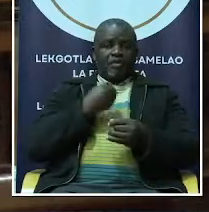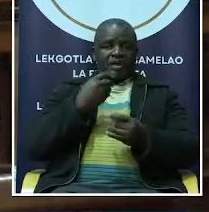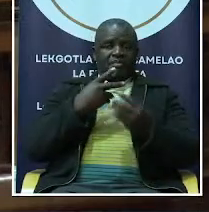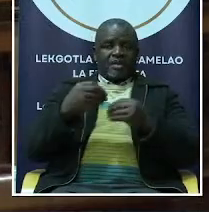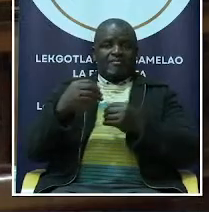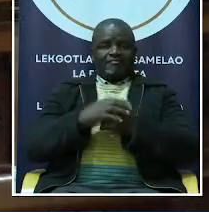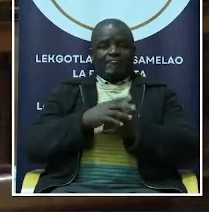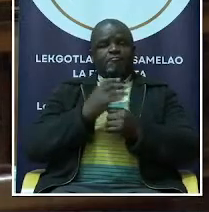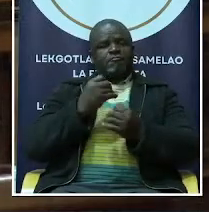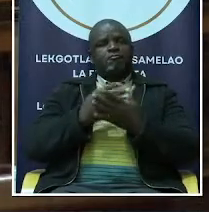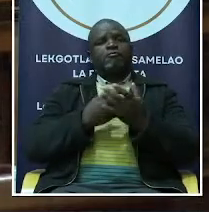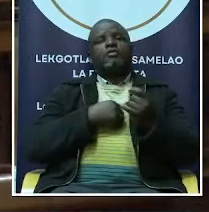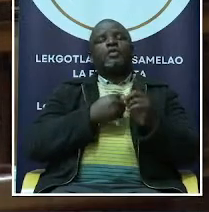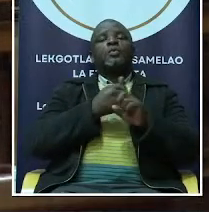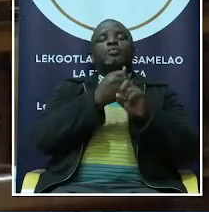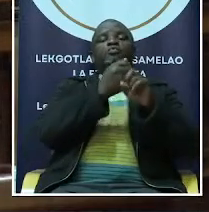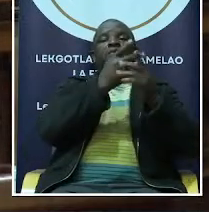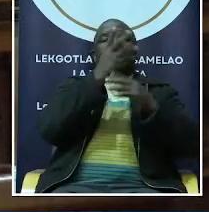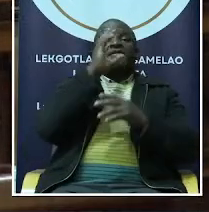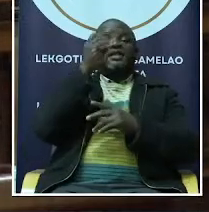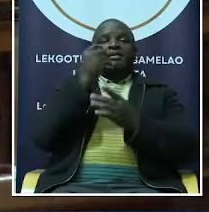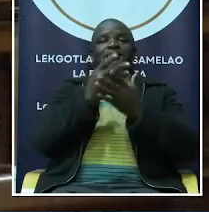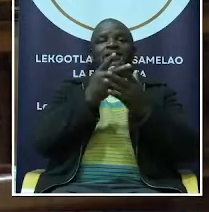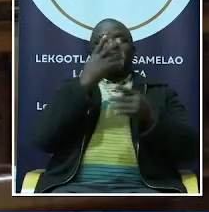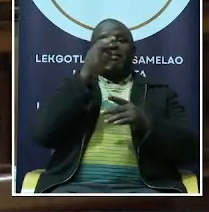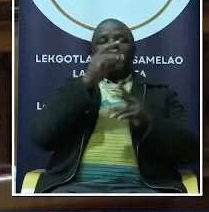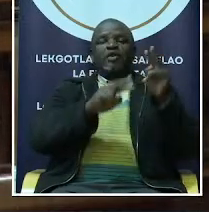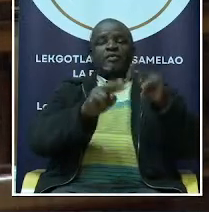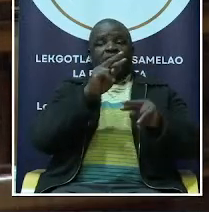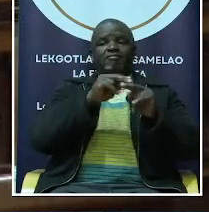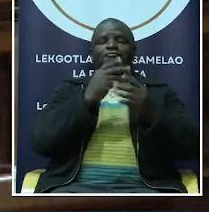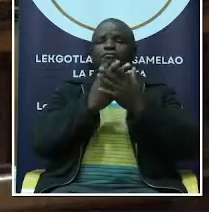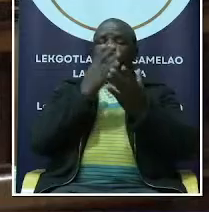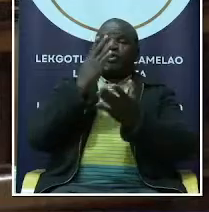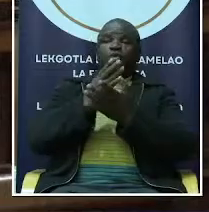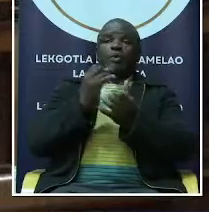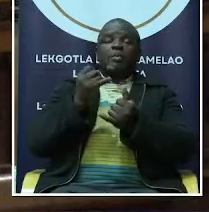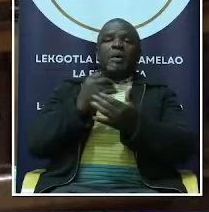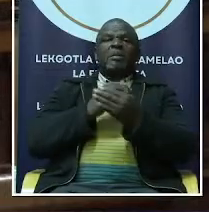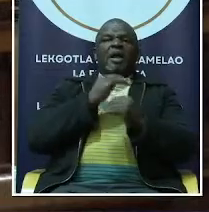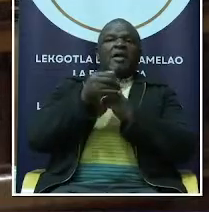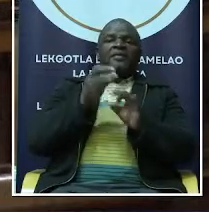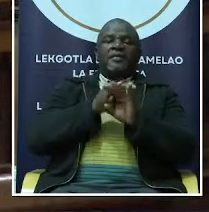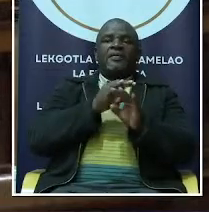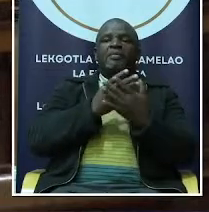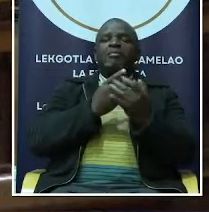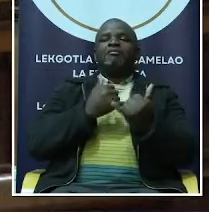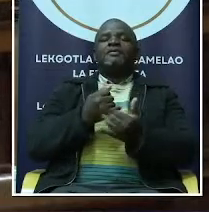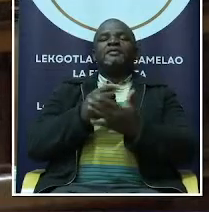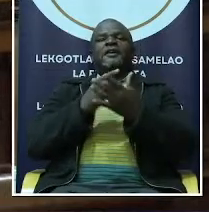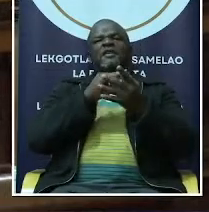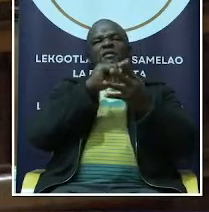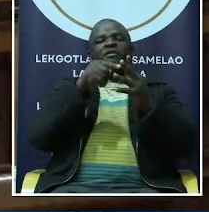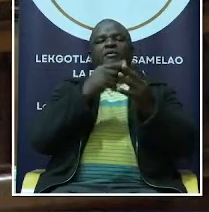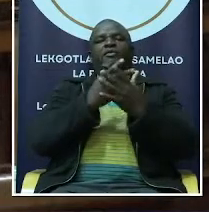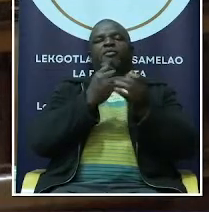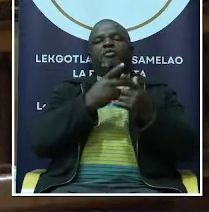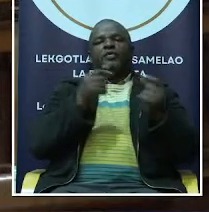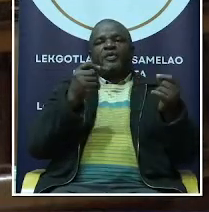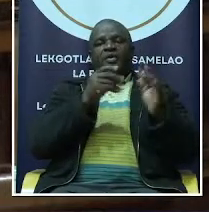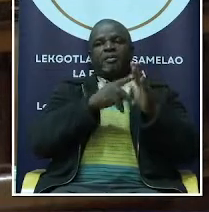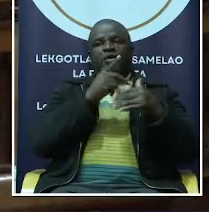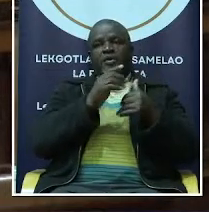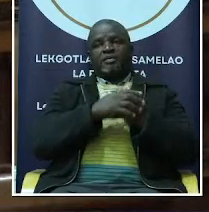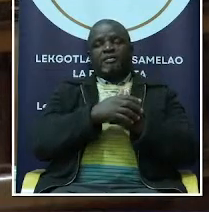Free State government to provide oversight, ensure transparency, and prioritize its completion.